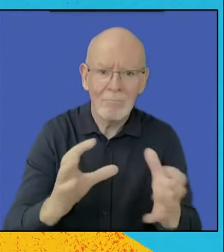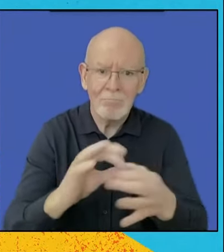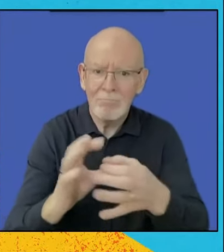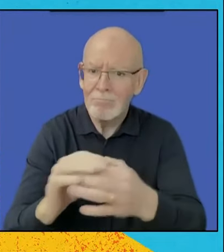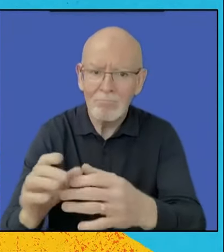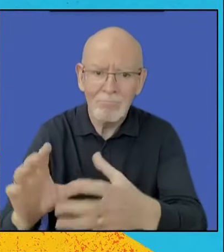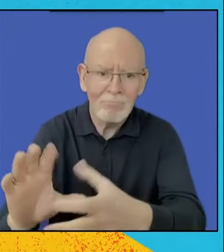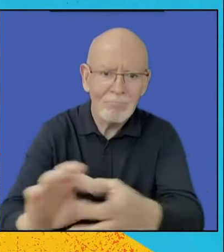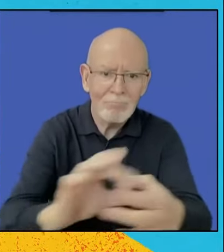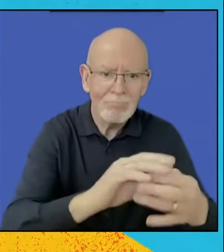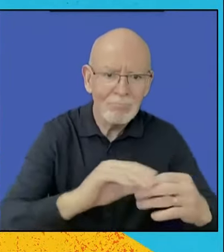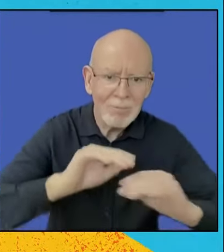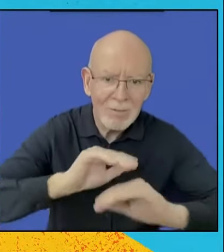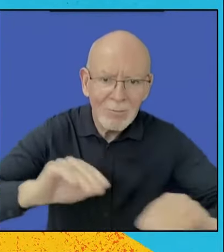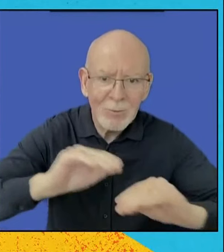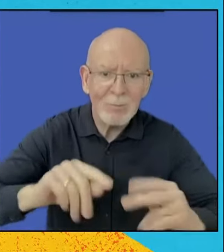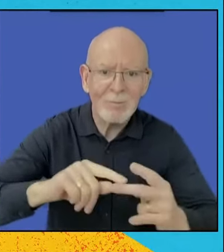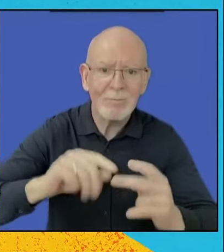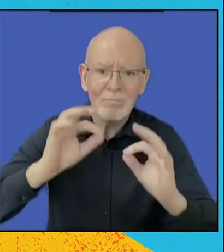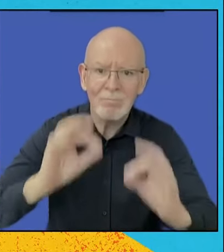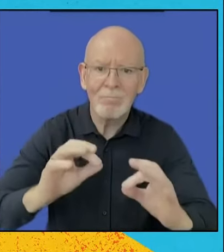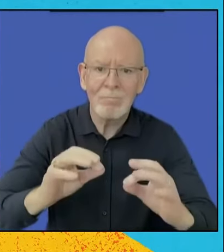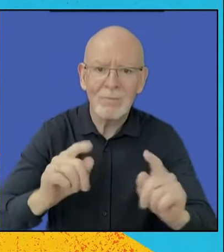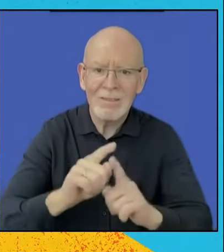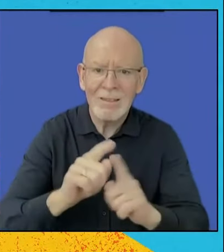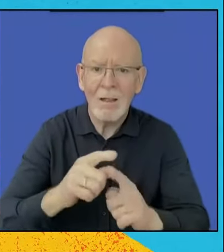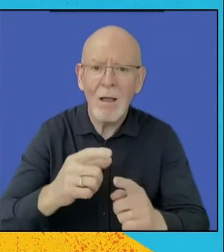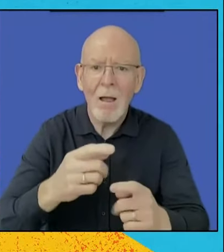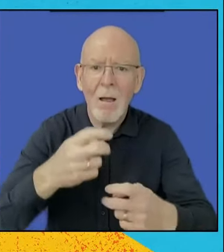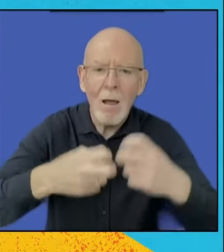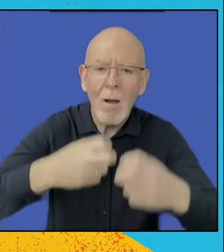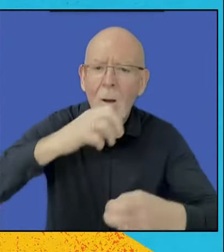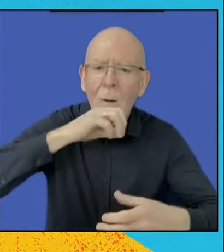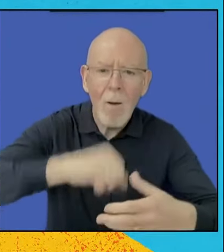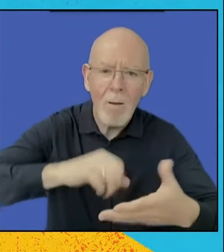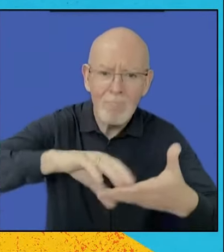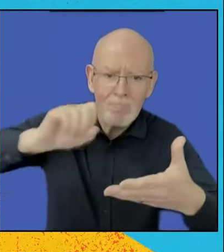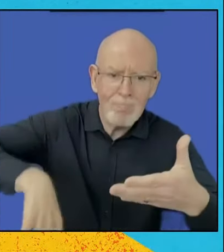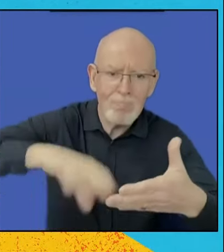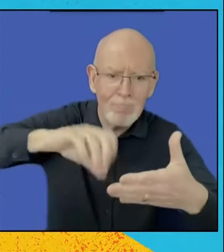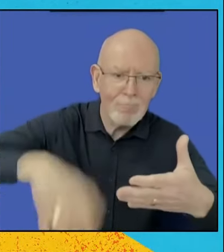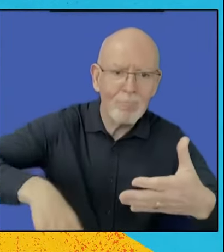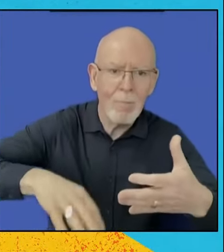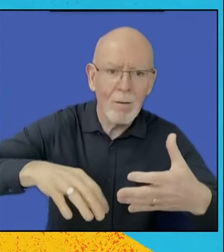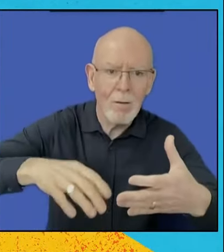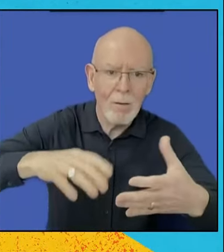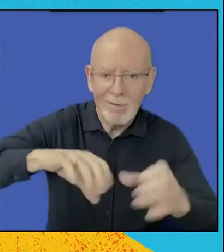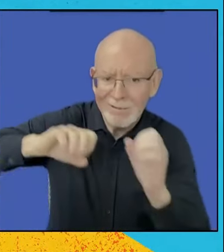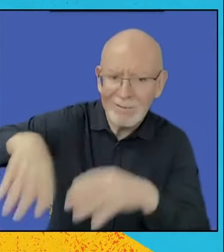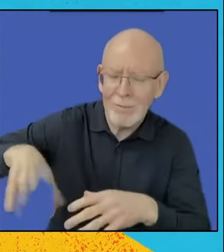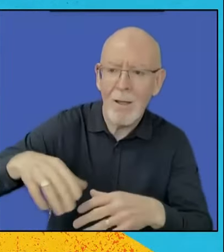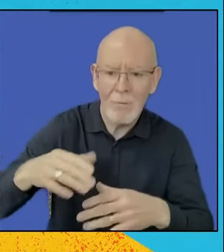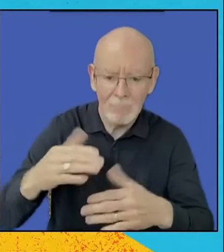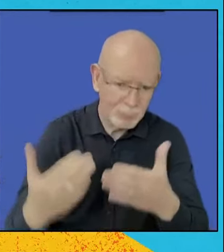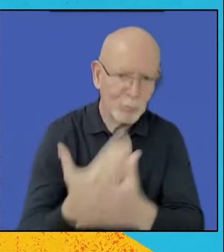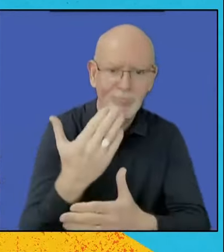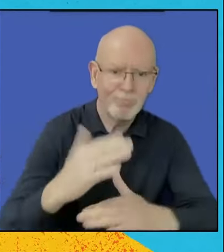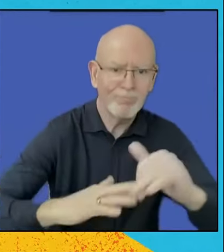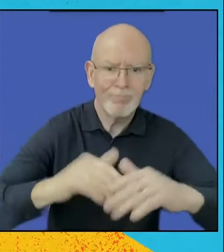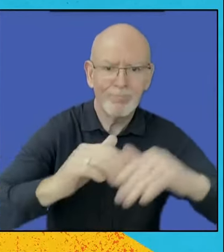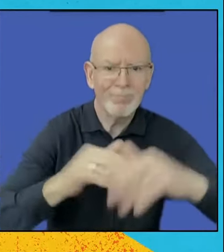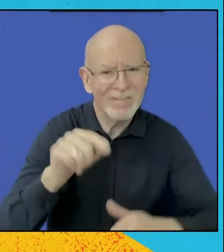people. Participating in meaningful decision-making about the world that we live in should not be a privilege. That is something that anybody should be